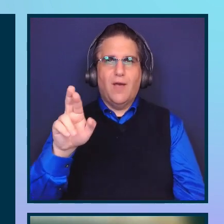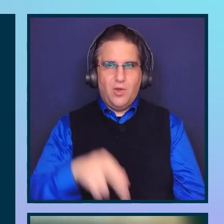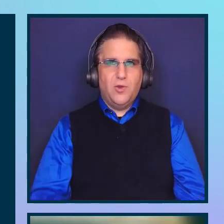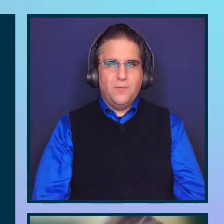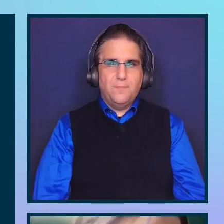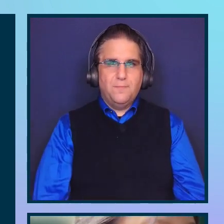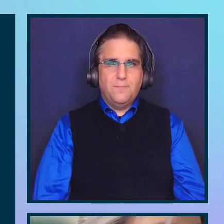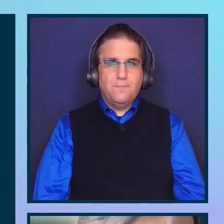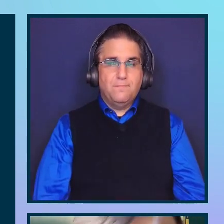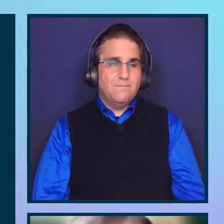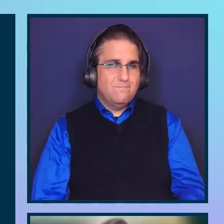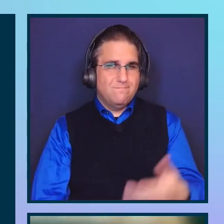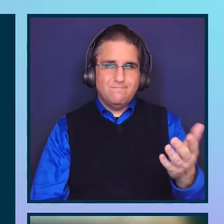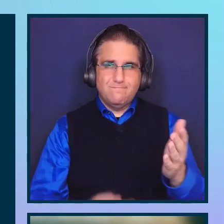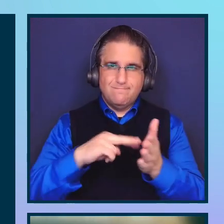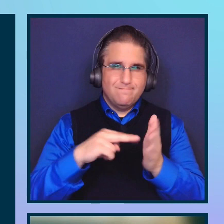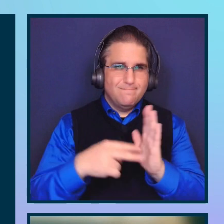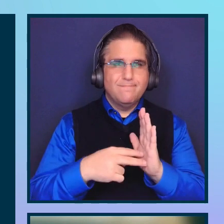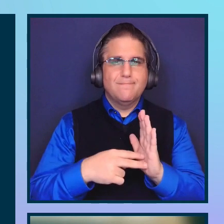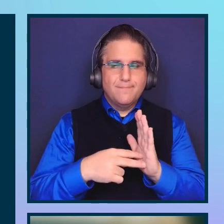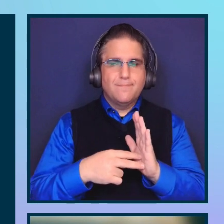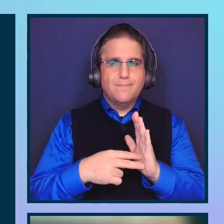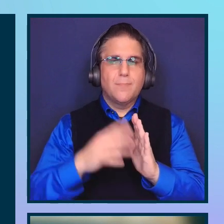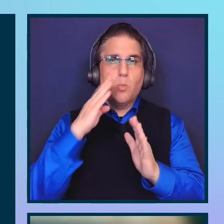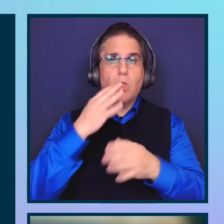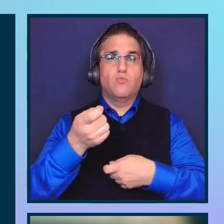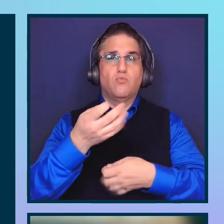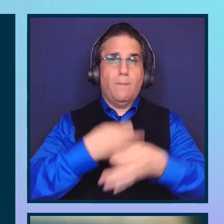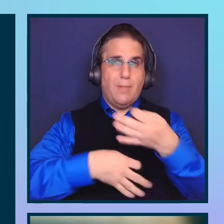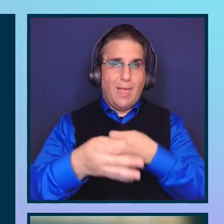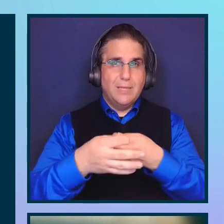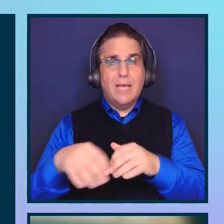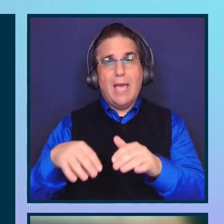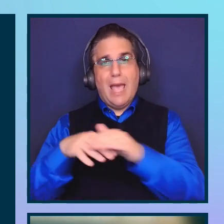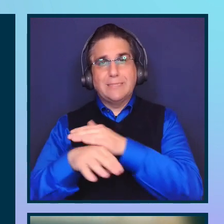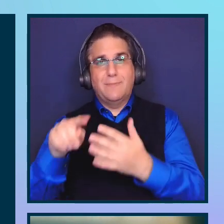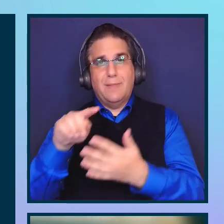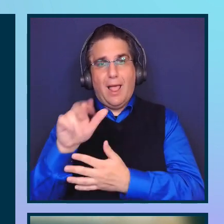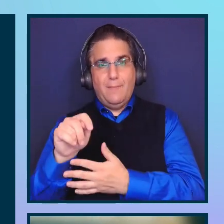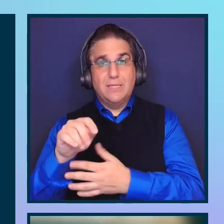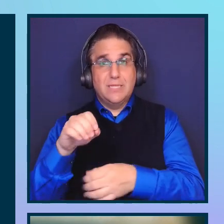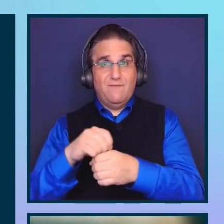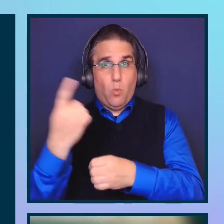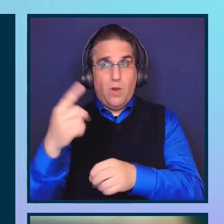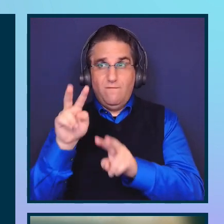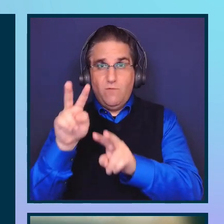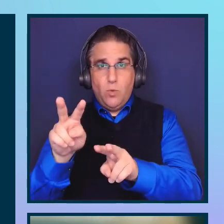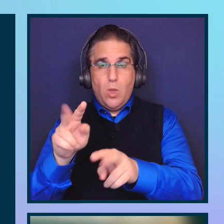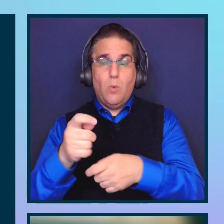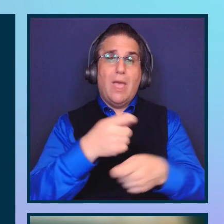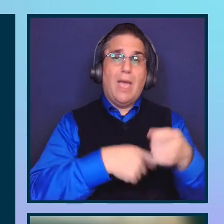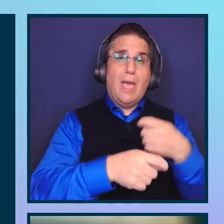So what this will do is it's going to replace the accessibility elements of a view with the accessibility elements